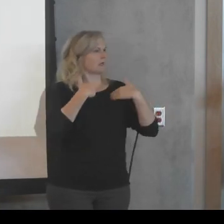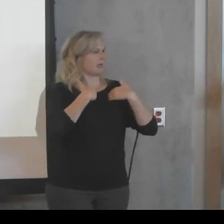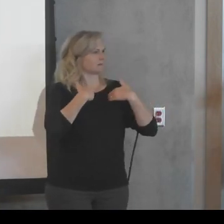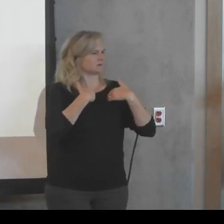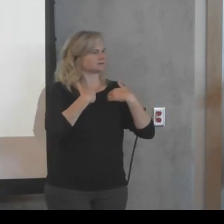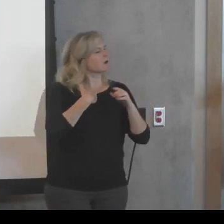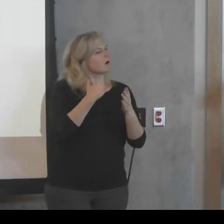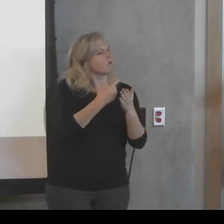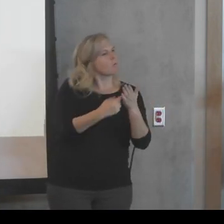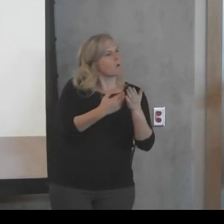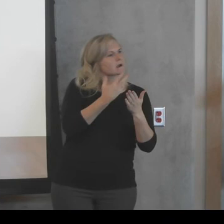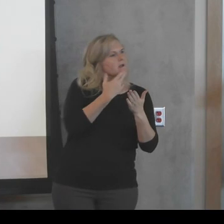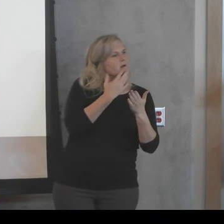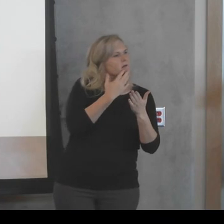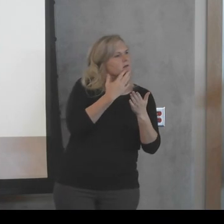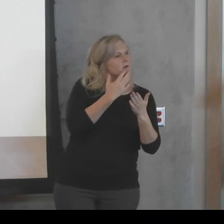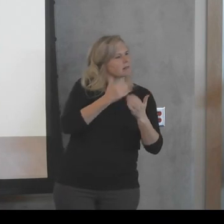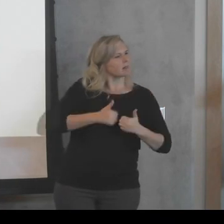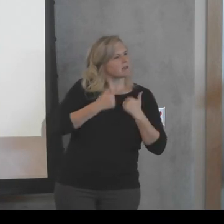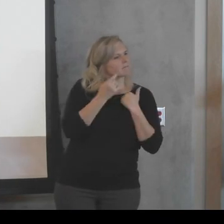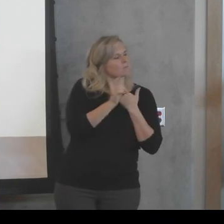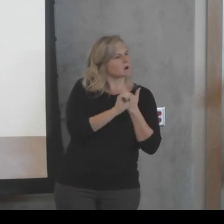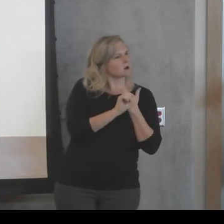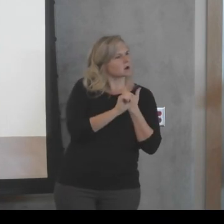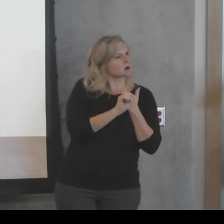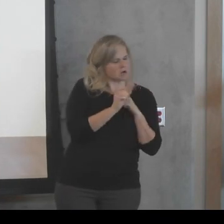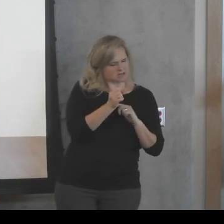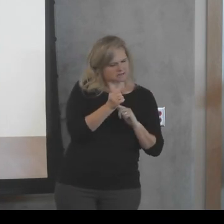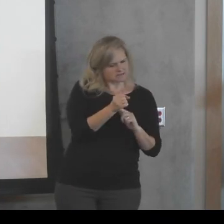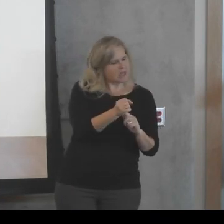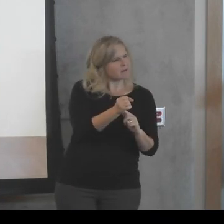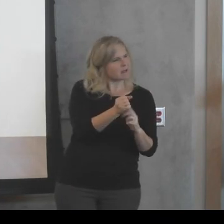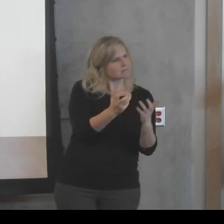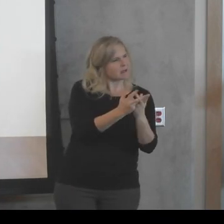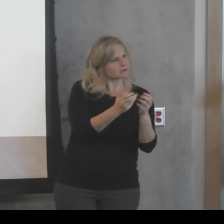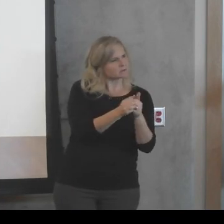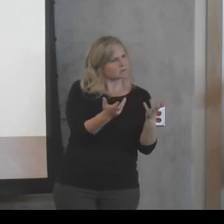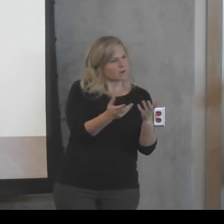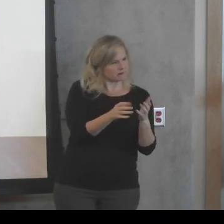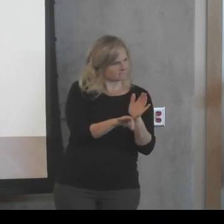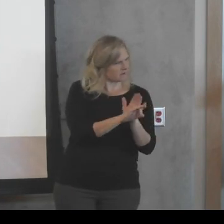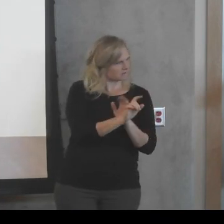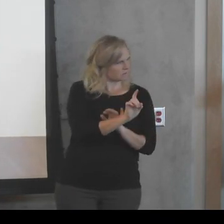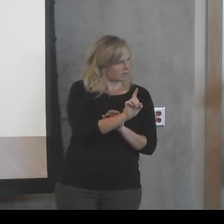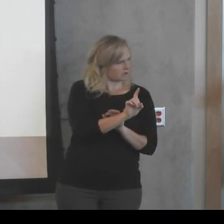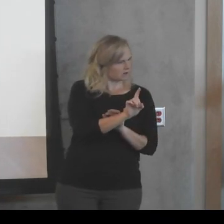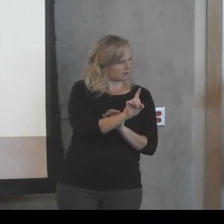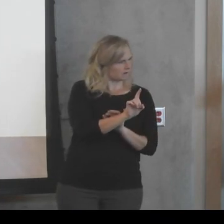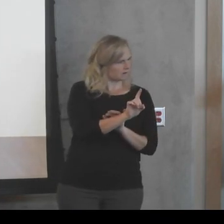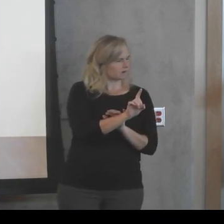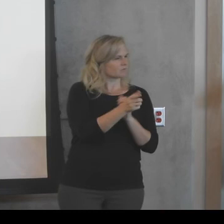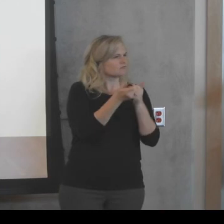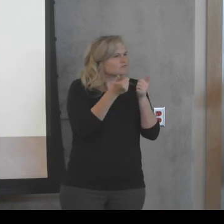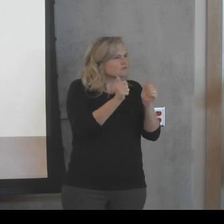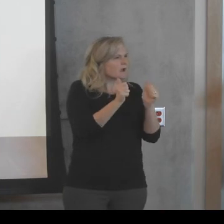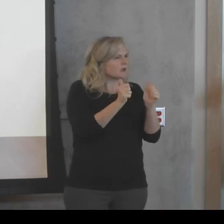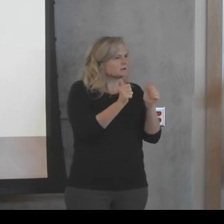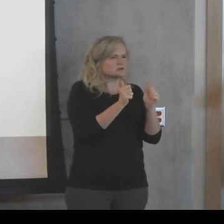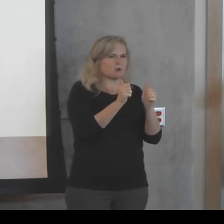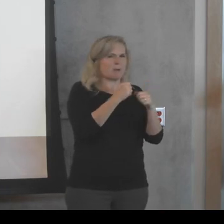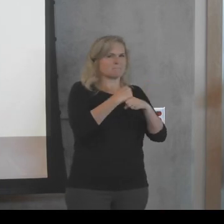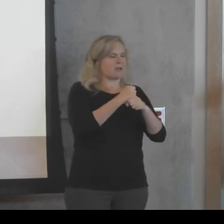color is it? Where does it live? What does a salmon go with? Where do we find them? We're just trying to make all